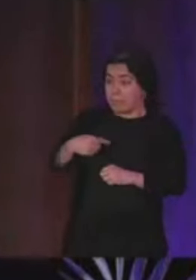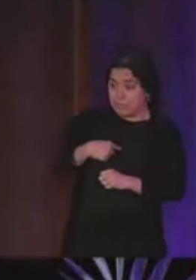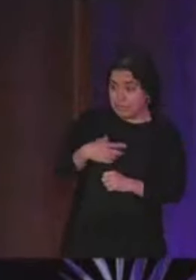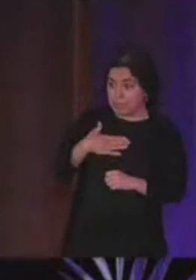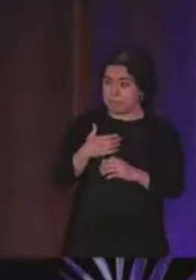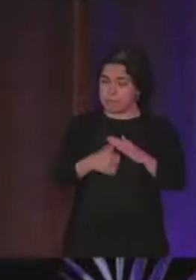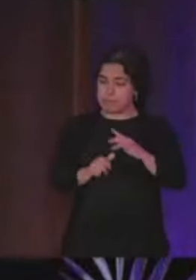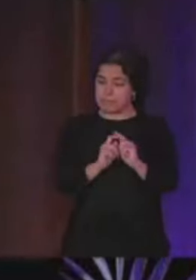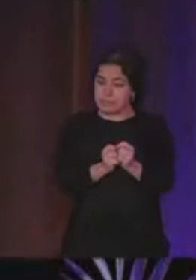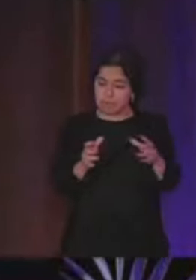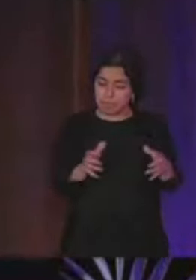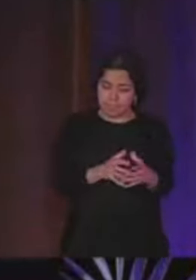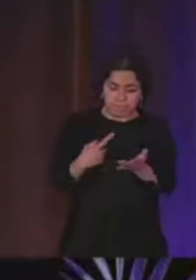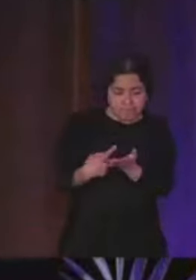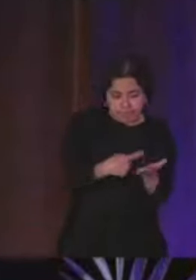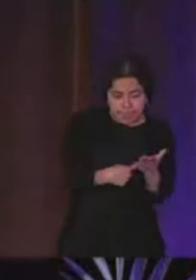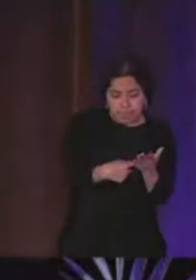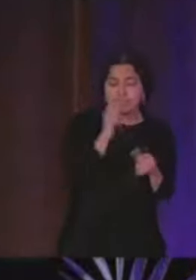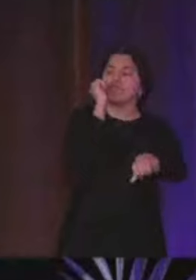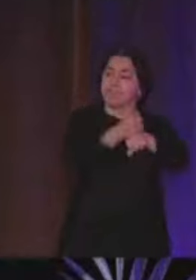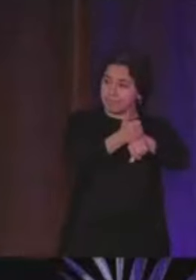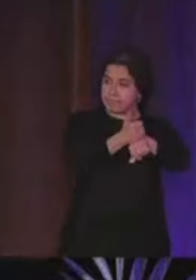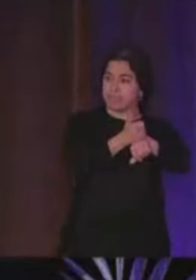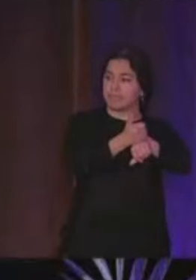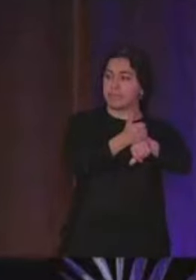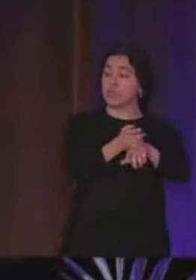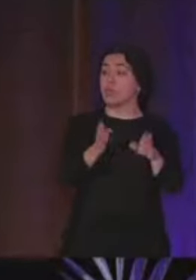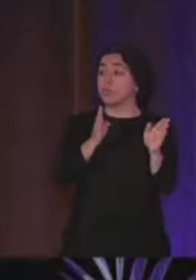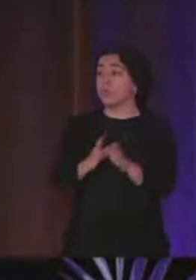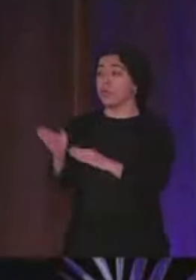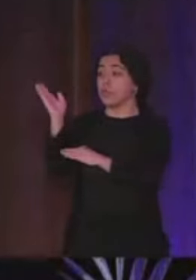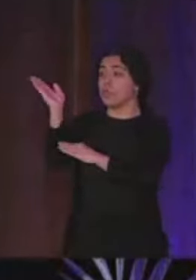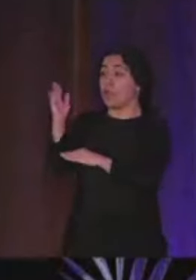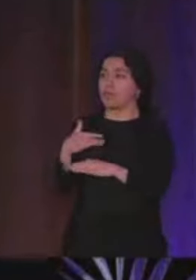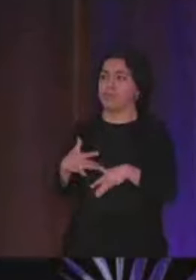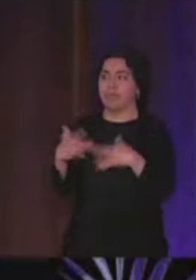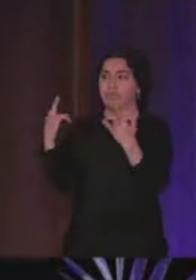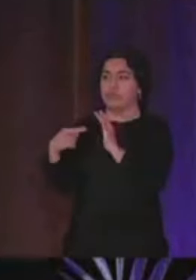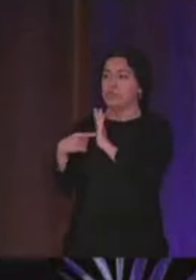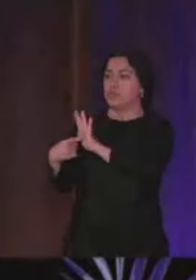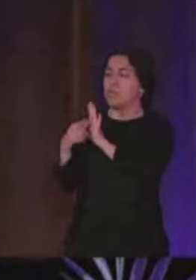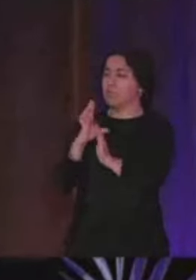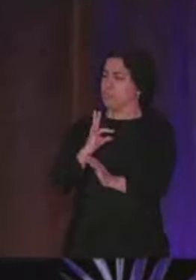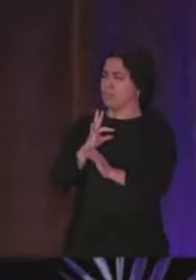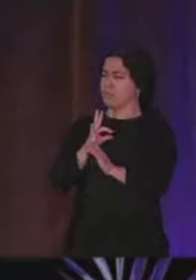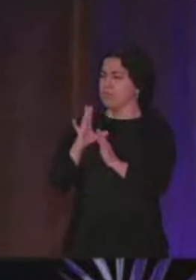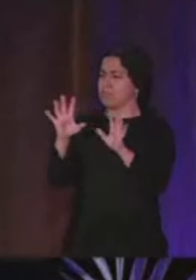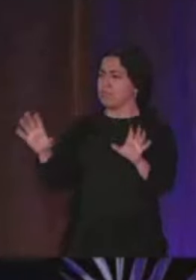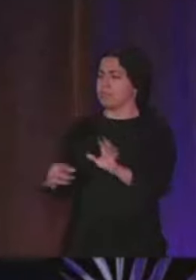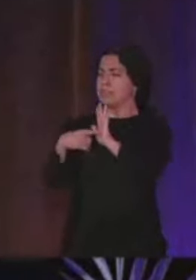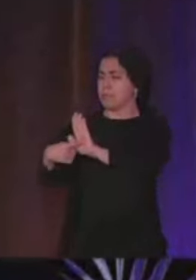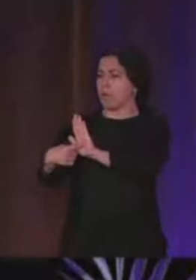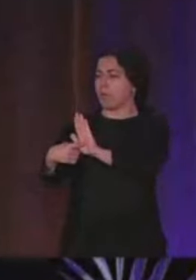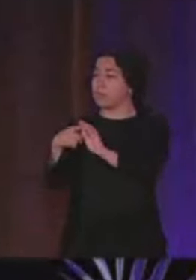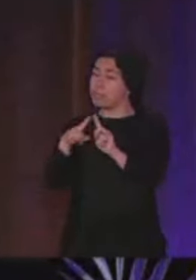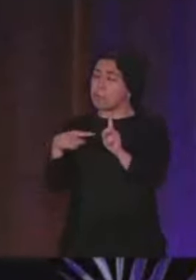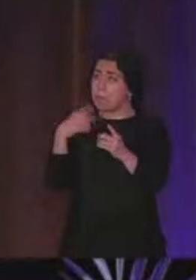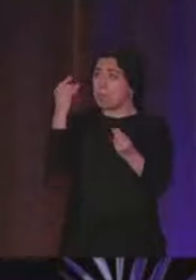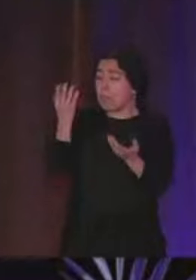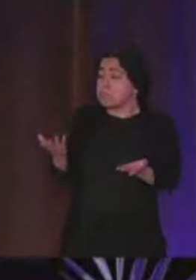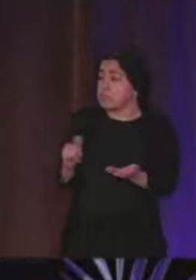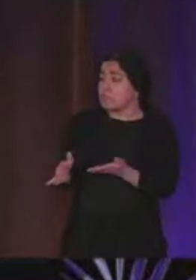something. While preparing this talk, I was really hyped just to show a cool demo for you all. But I also thought it was